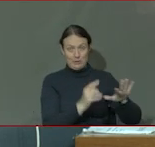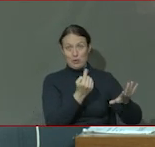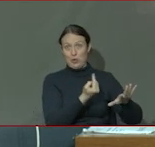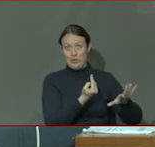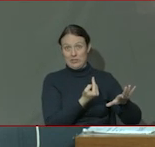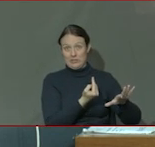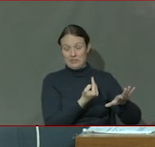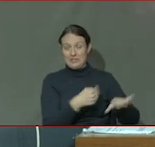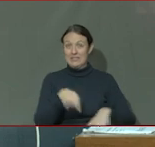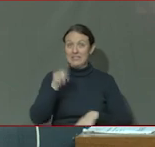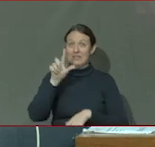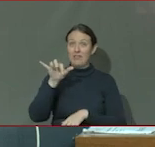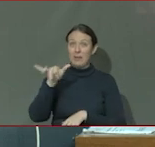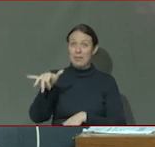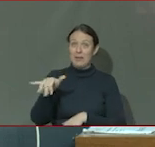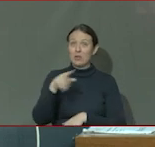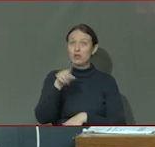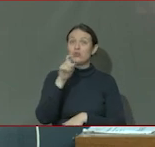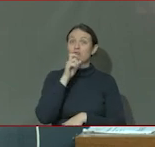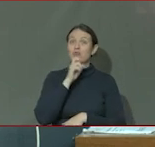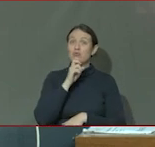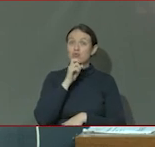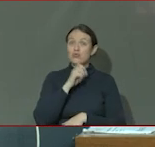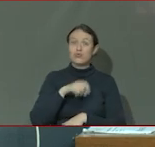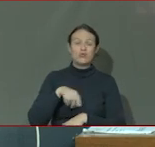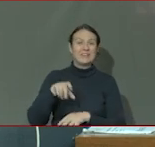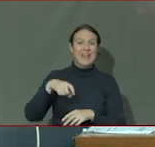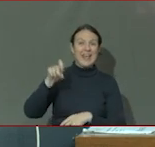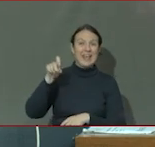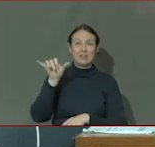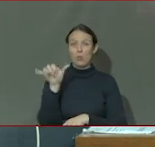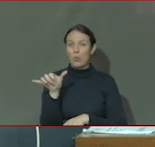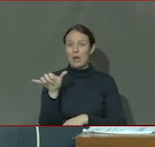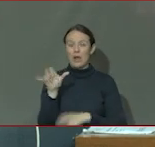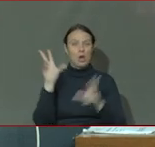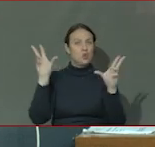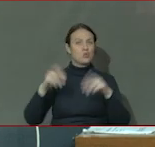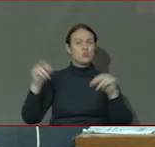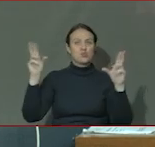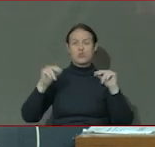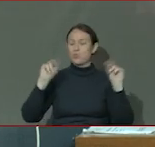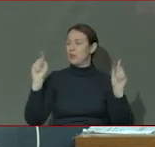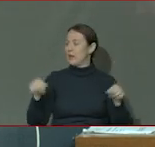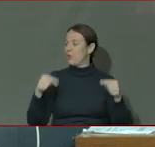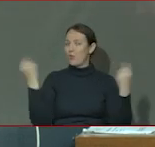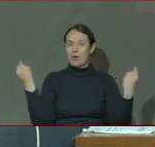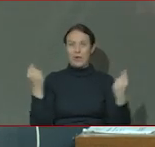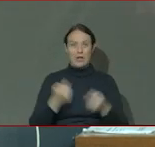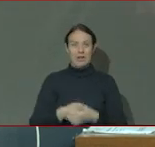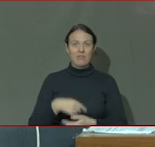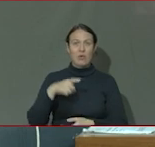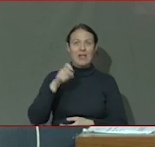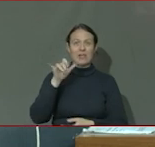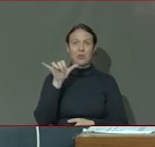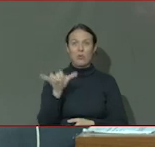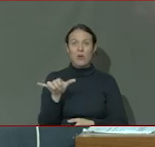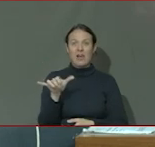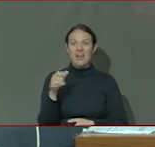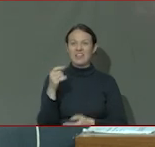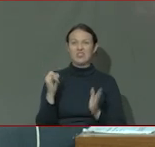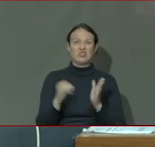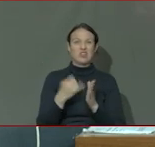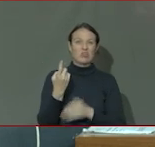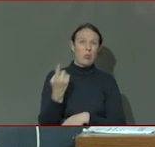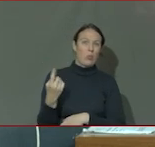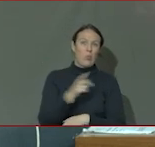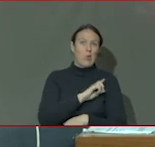May, you do not, please, capital letters not, use X and Y. Because X and Y you can't use just because it's a male